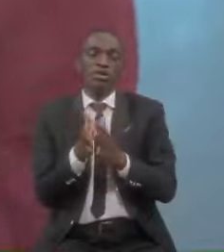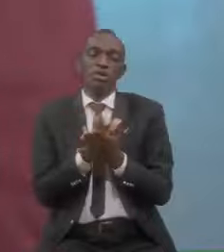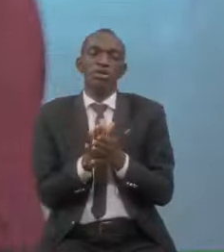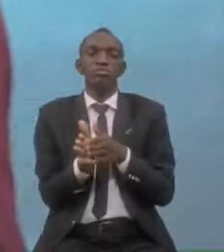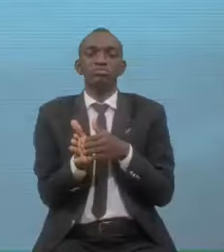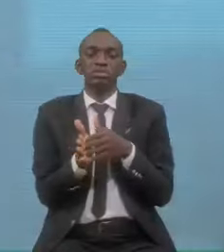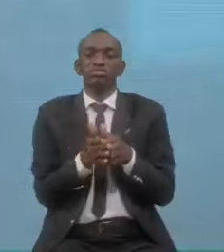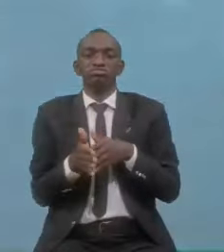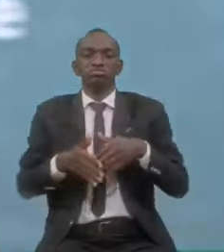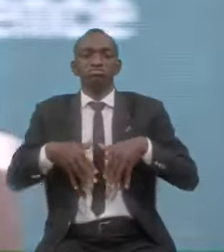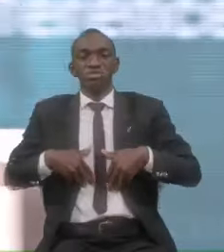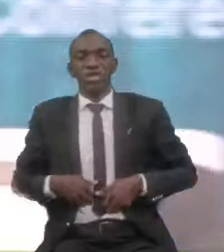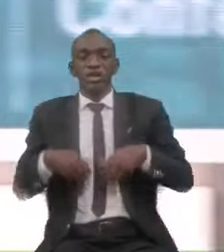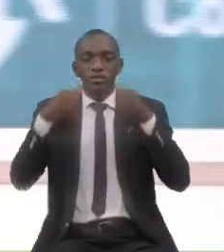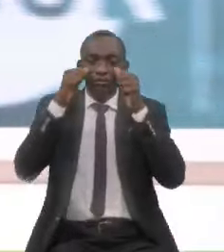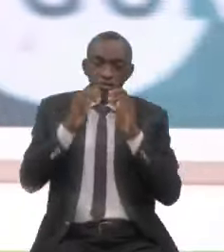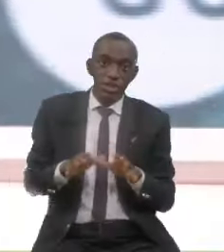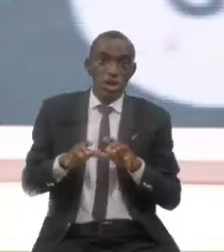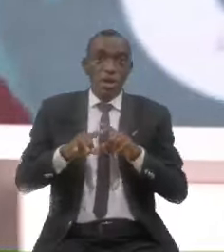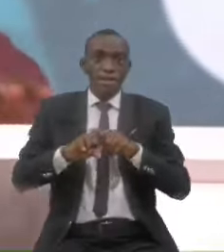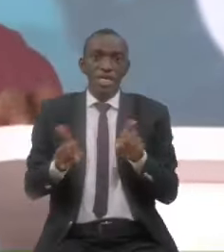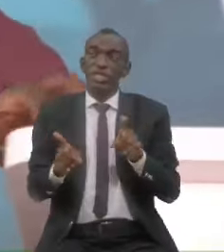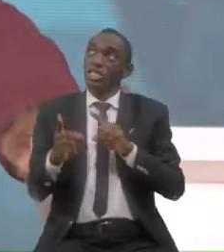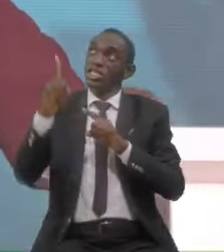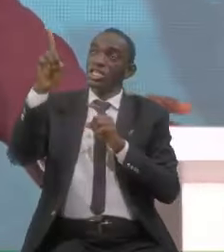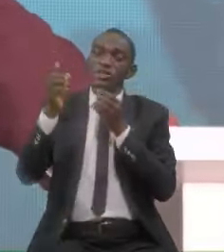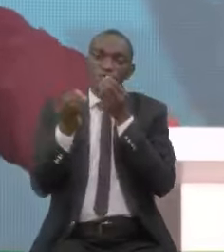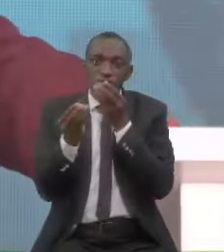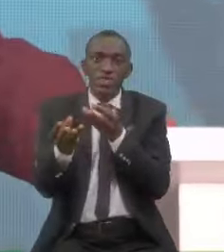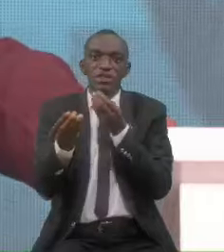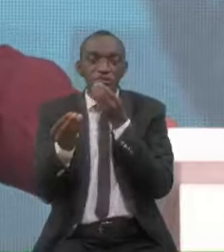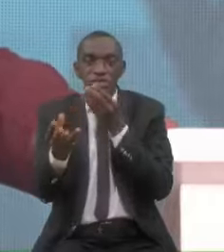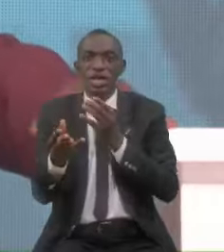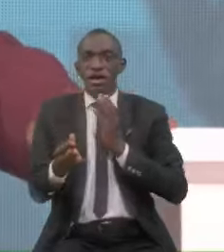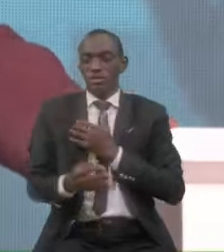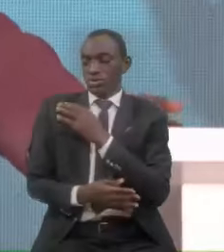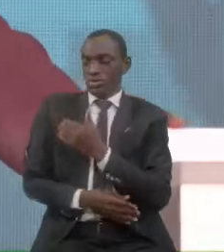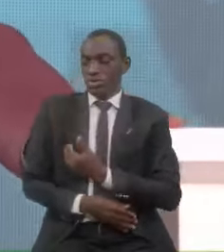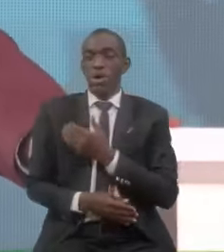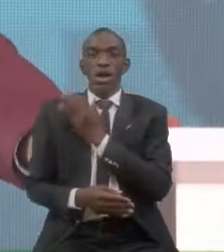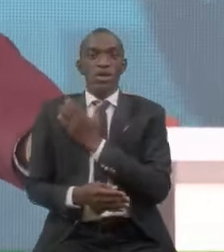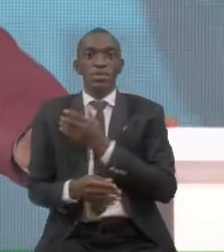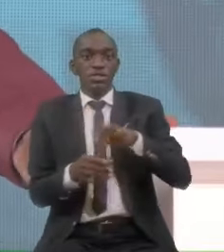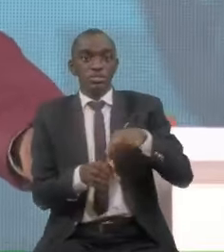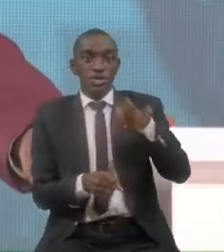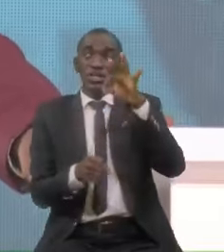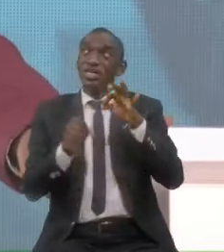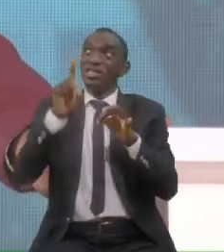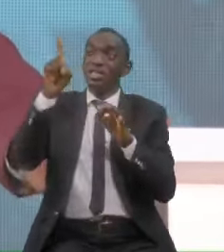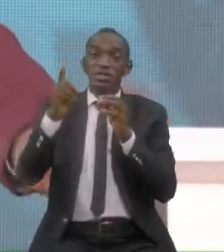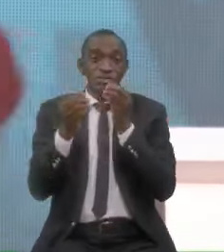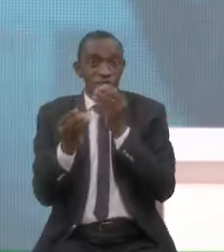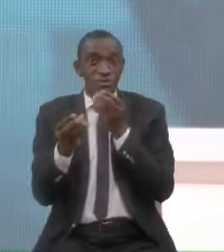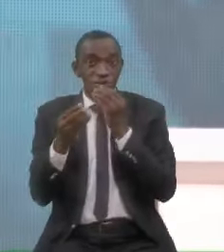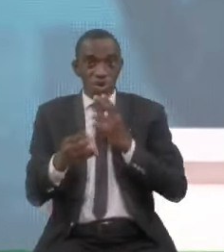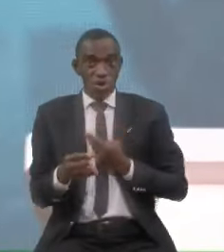body? But for the soul, for the spirit, is the nourishing of the Holy Spirit that makes us